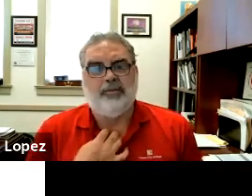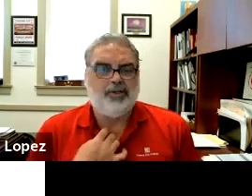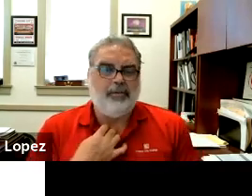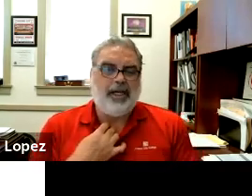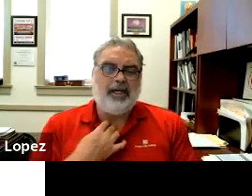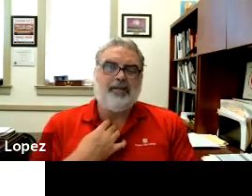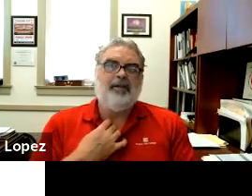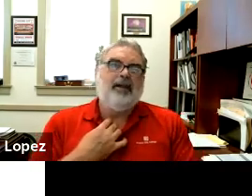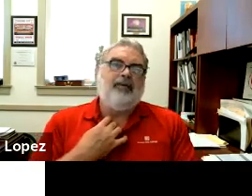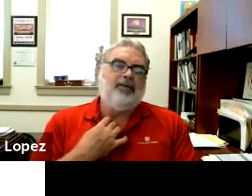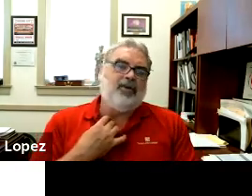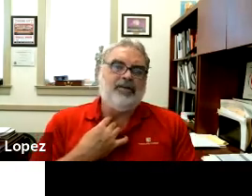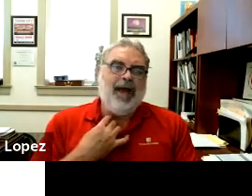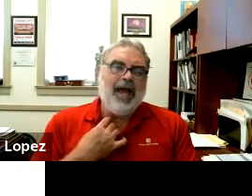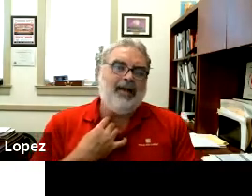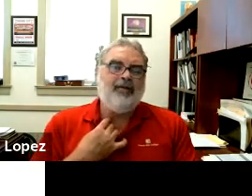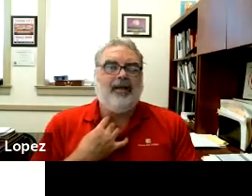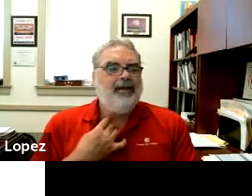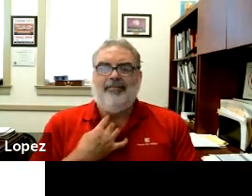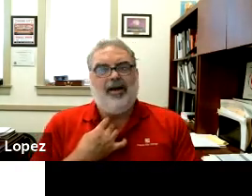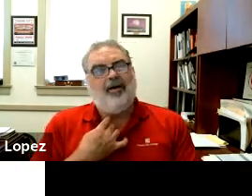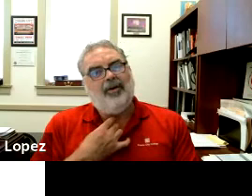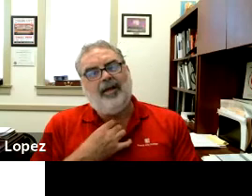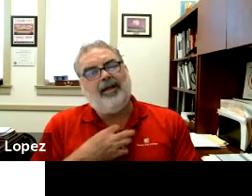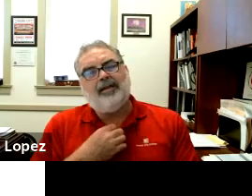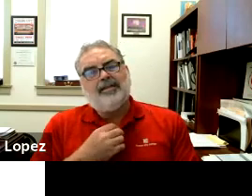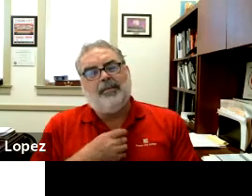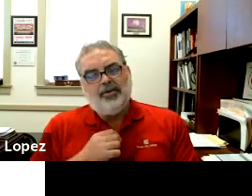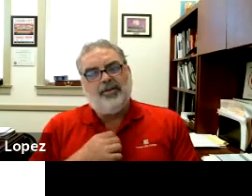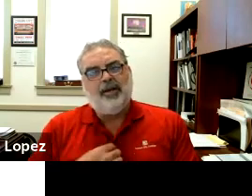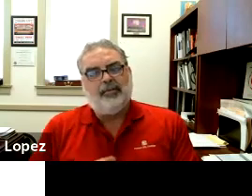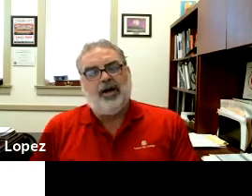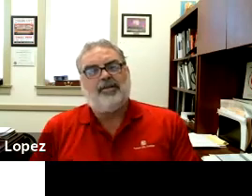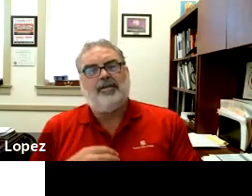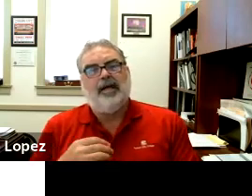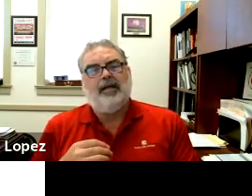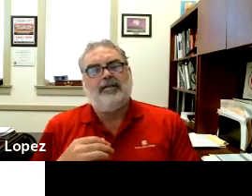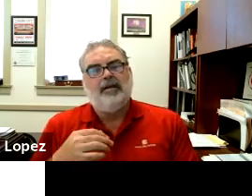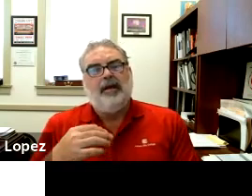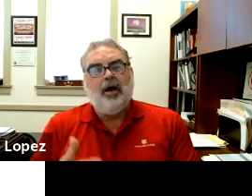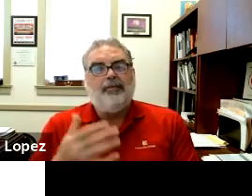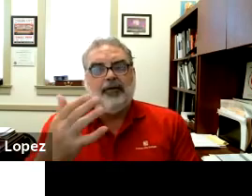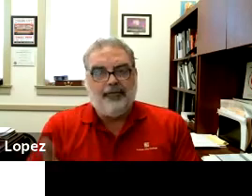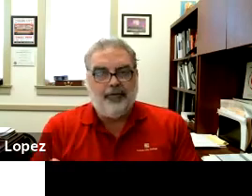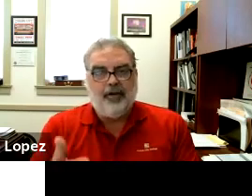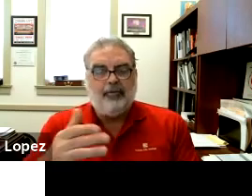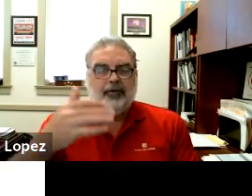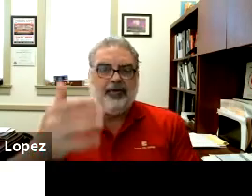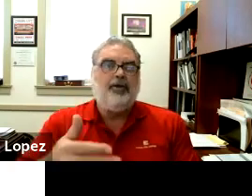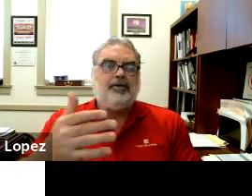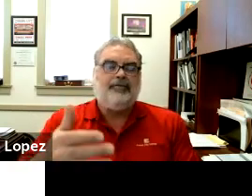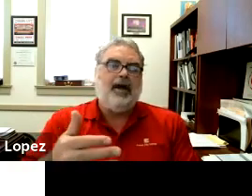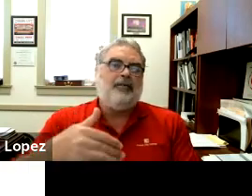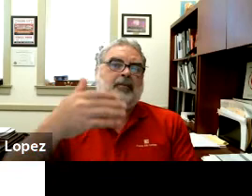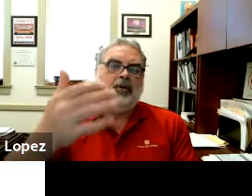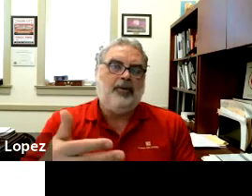review is a bunch of meetings. Everyone's always mad and everything. No, it is supposed to be a process that is helpful for